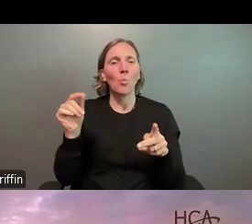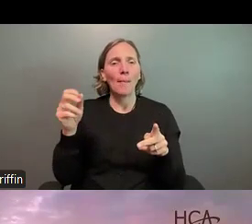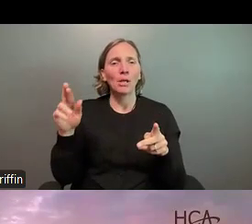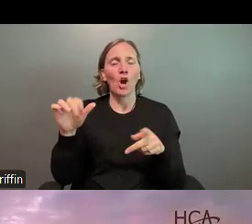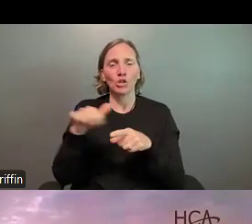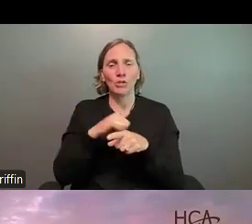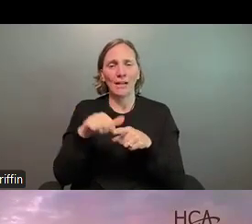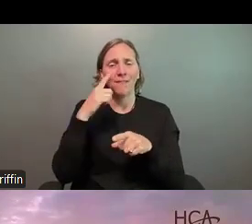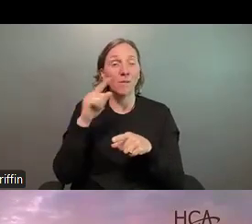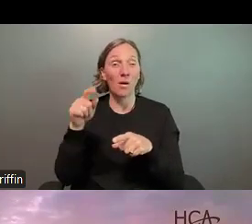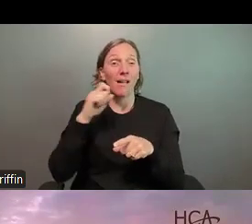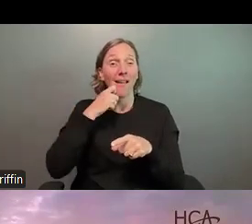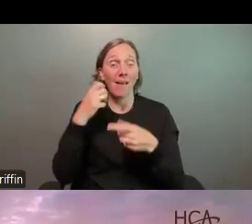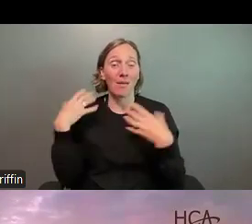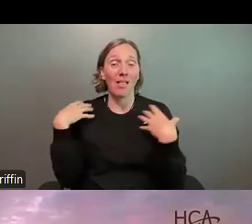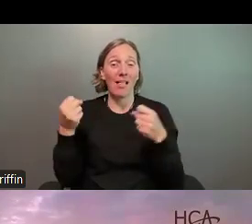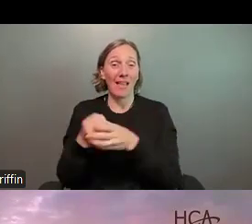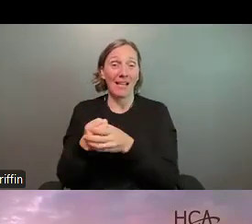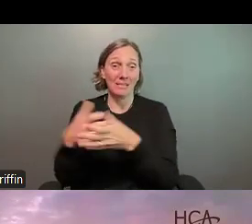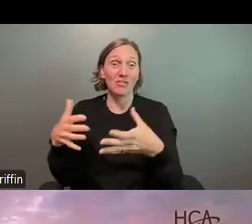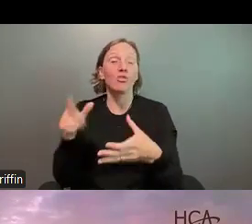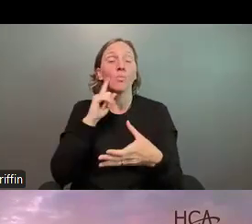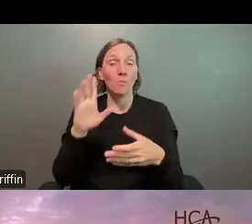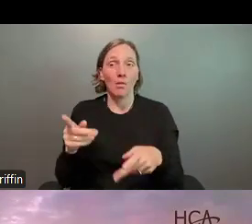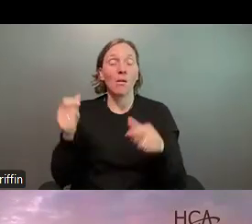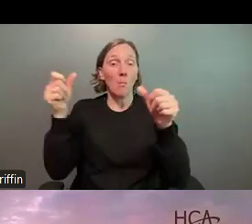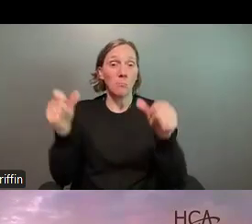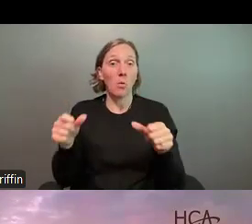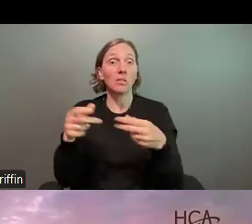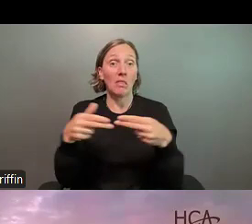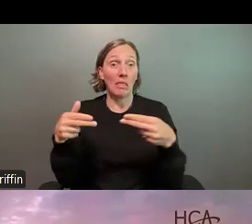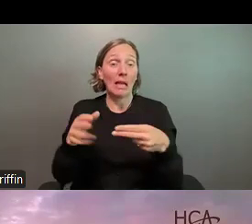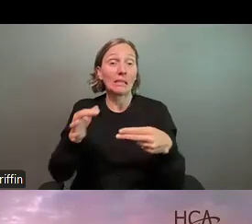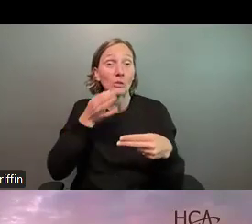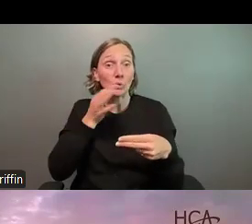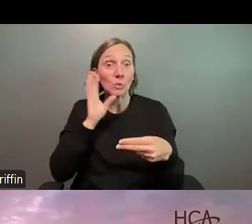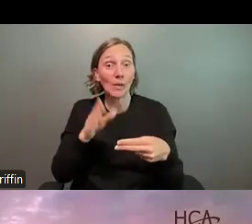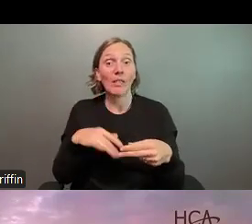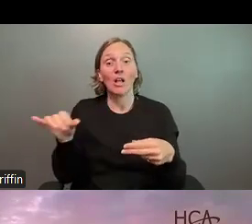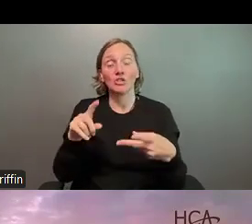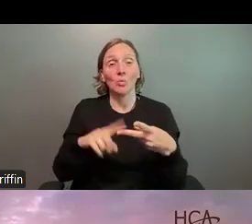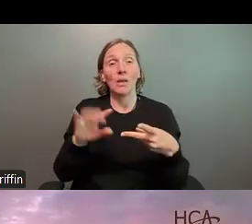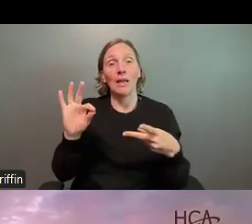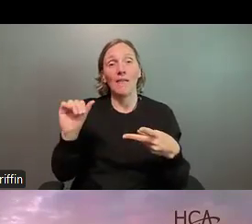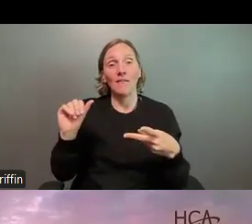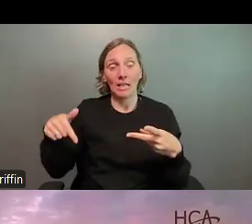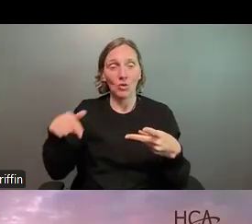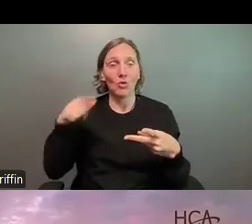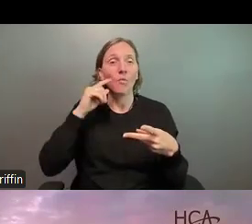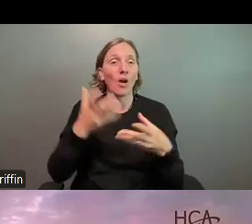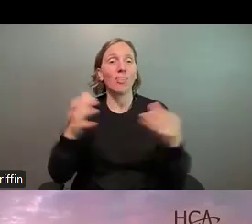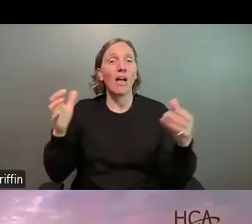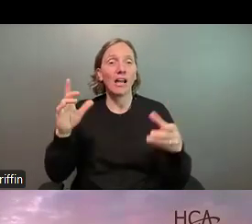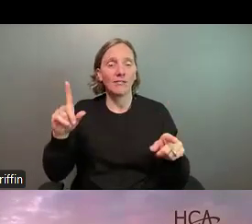on Apple Health Expansion. We will be posting those slides shortly, as well as an FAQ of a lot of questions that we've been getting from the